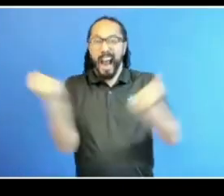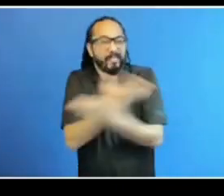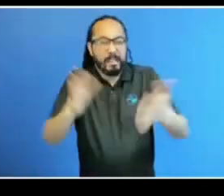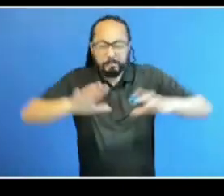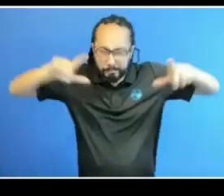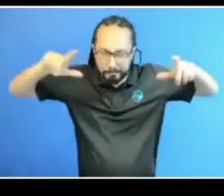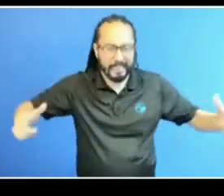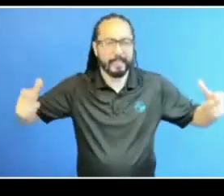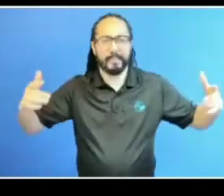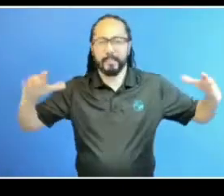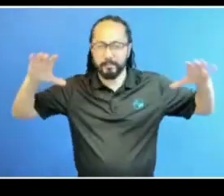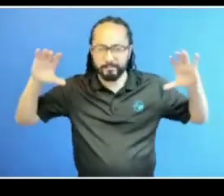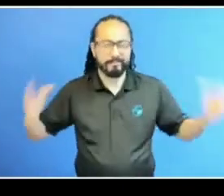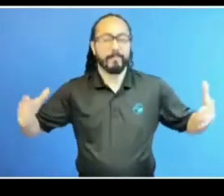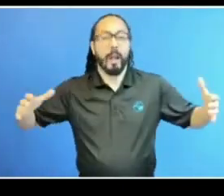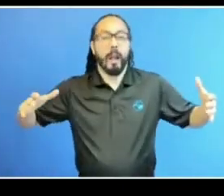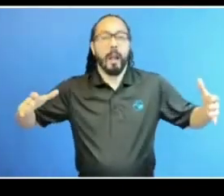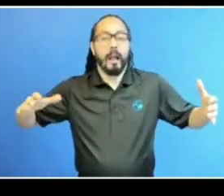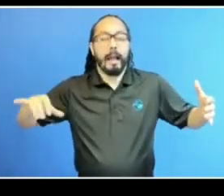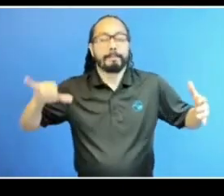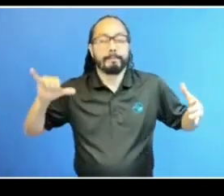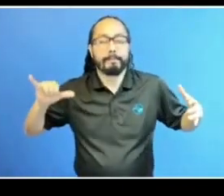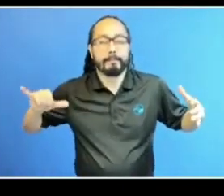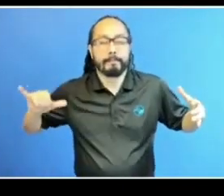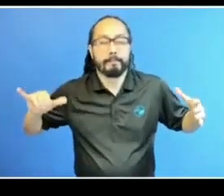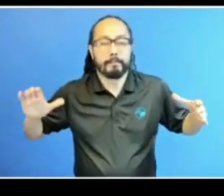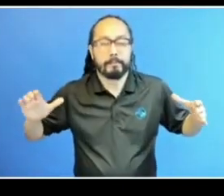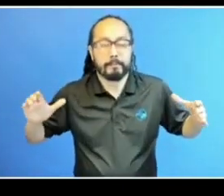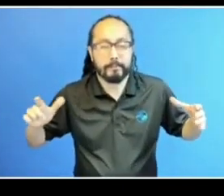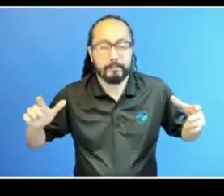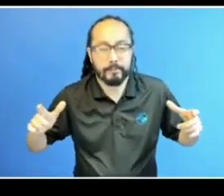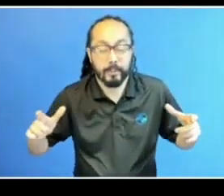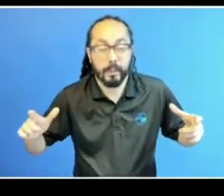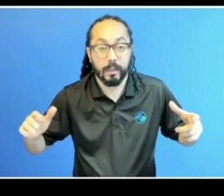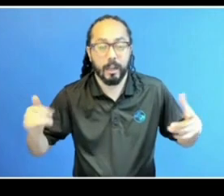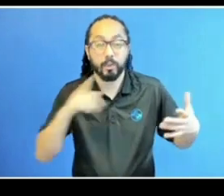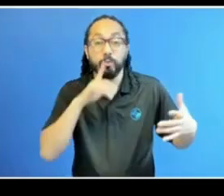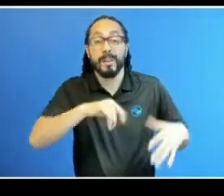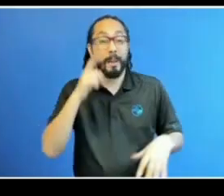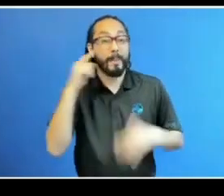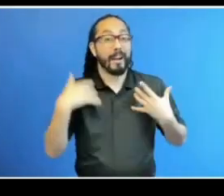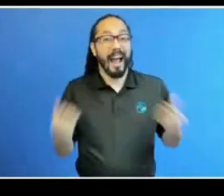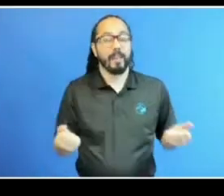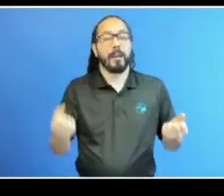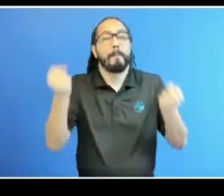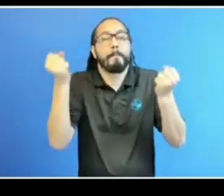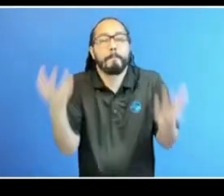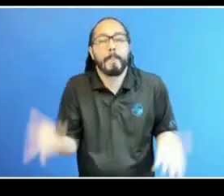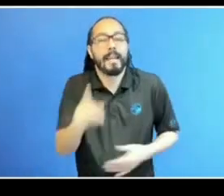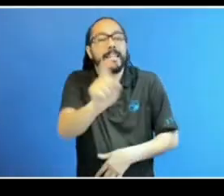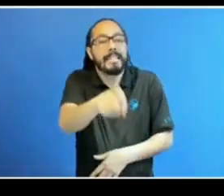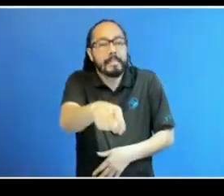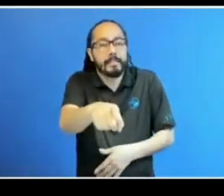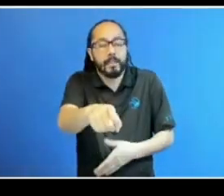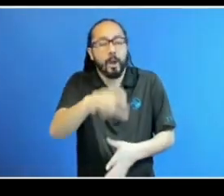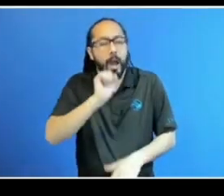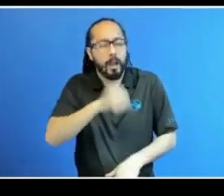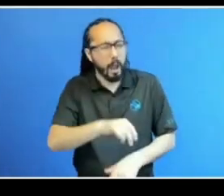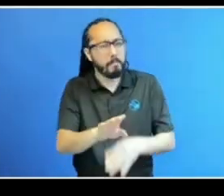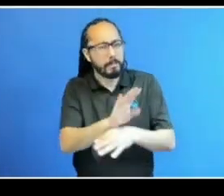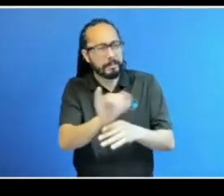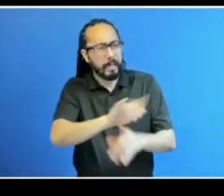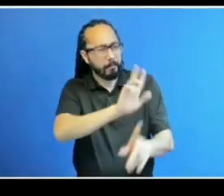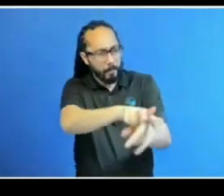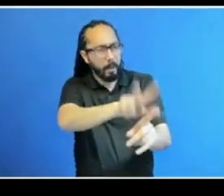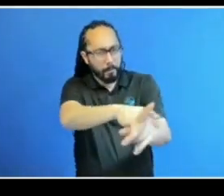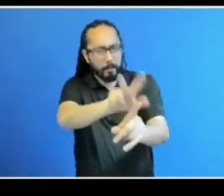and try and fill all of these gaps, because when you're working in mental health, there's a lot of different areas where you can certainly put yourself in